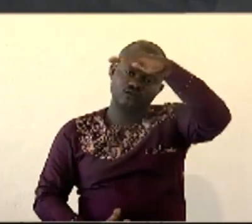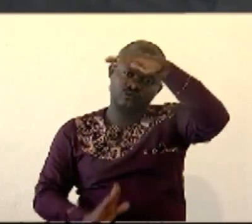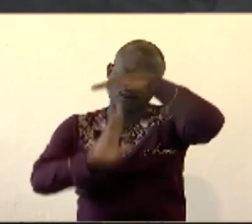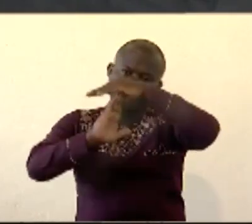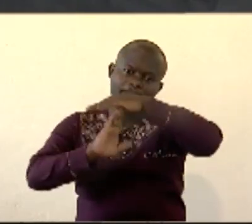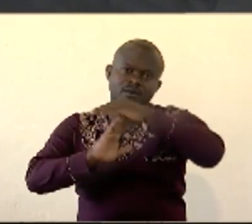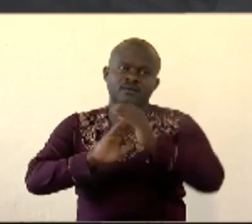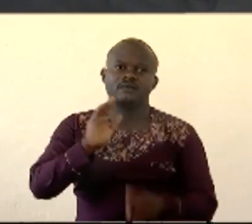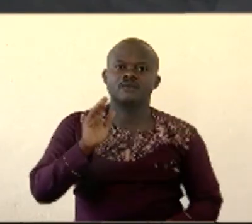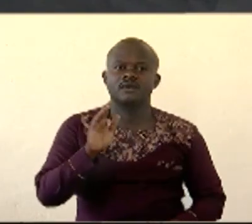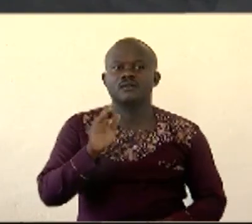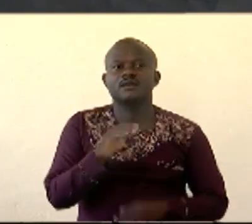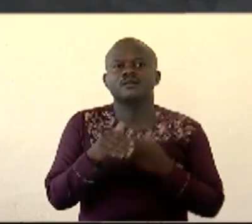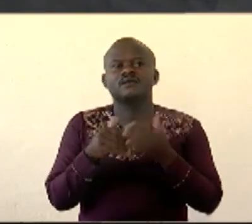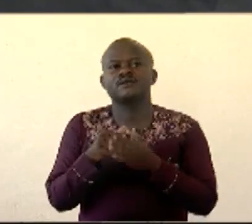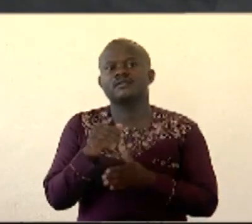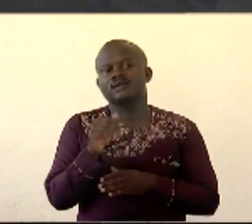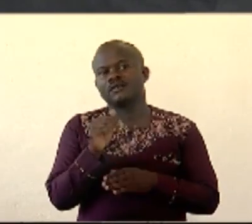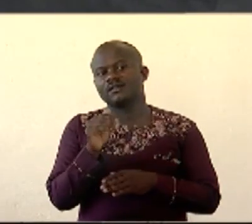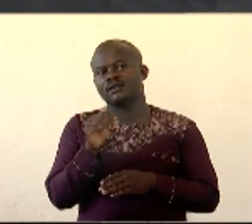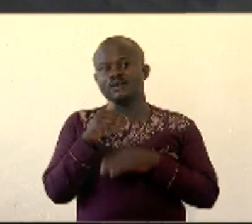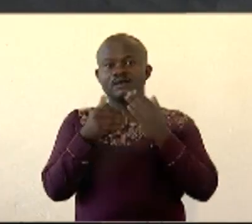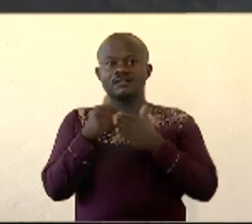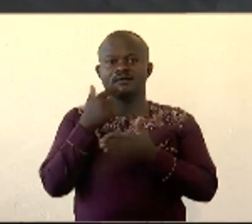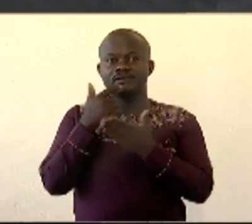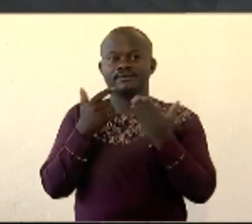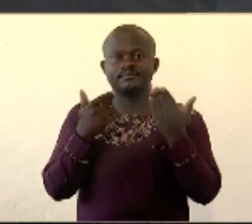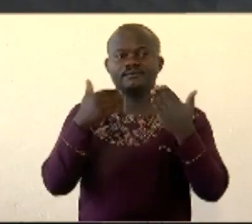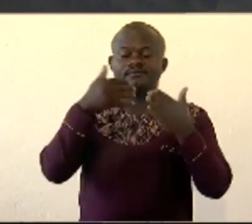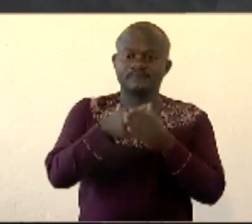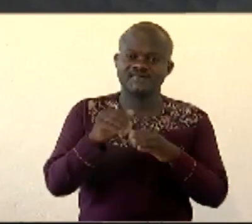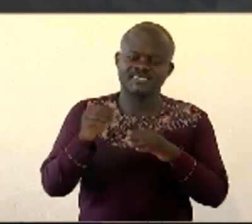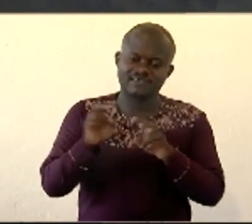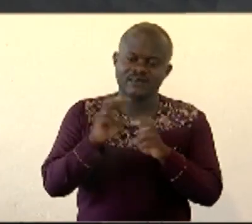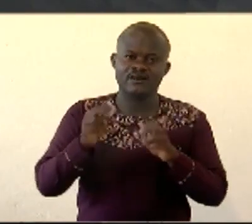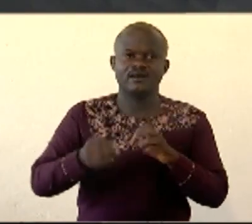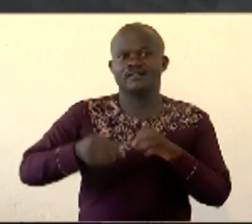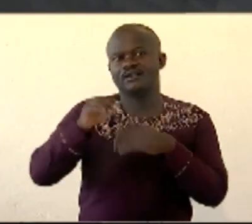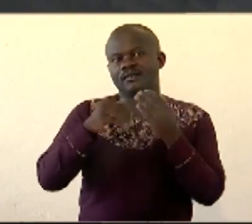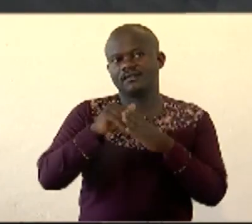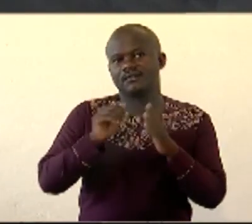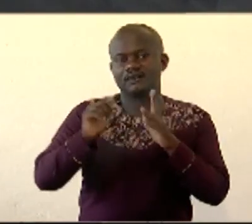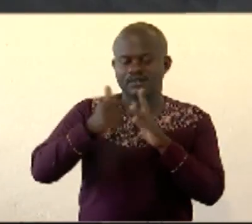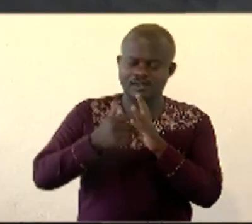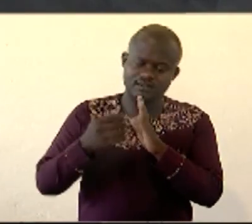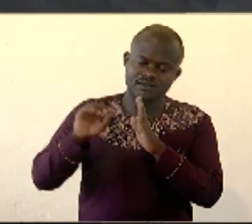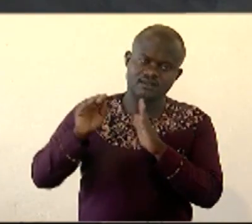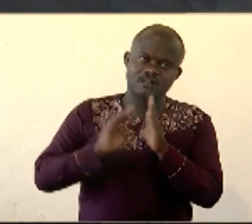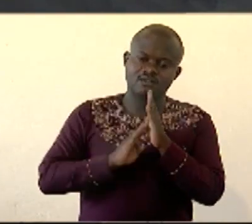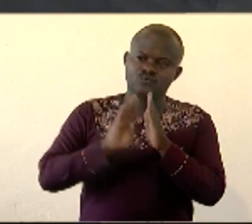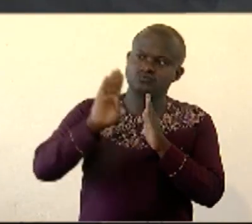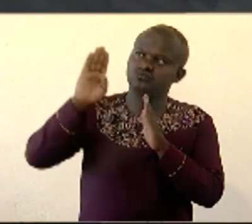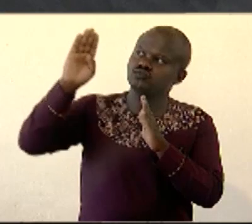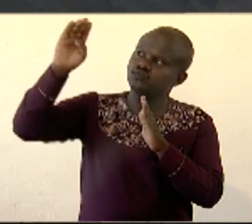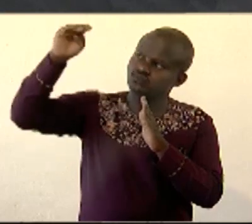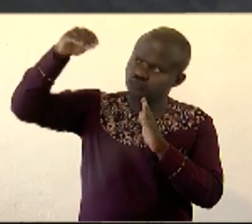meaning that beyond 40, the enzyme, because the temperature has been becoming very high, they're able to destroy enzymes that participate